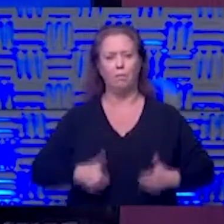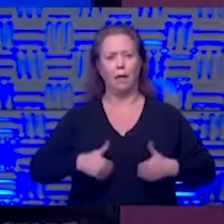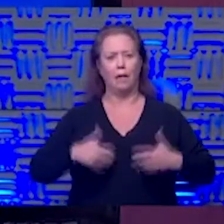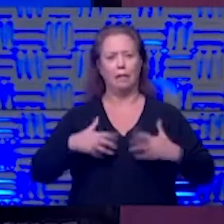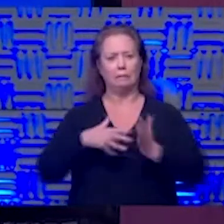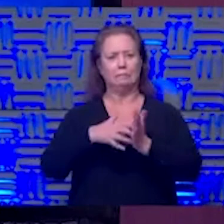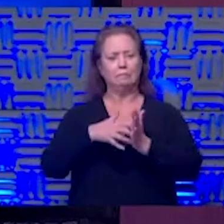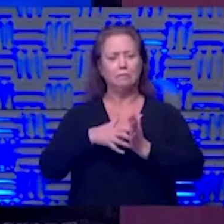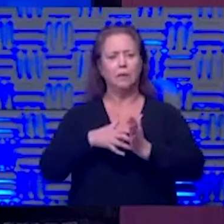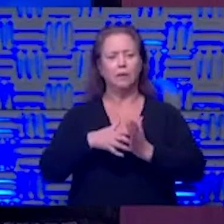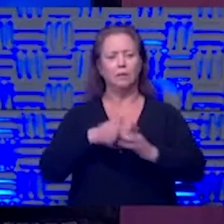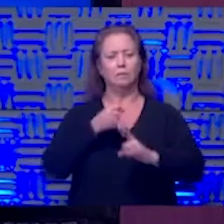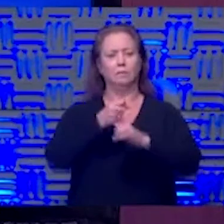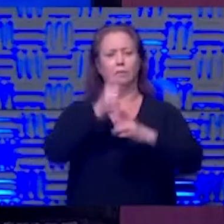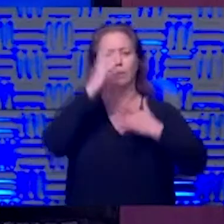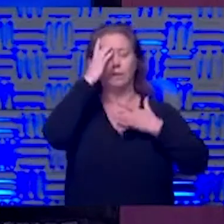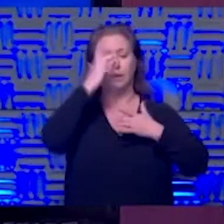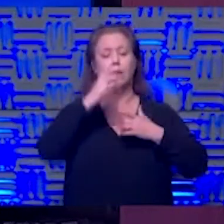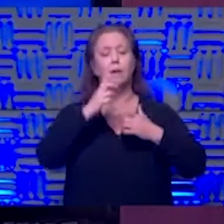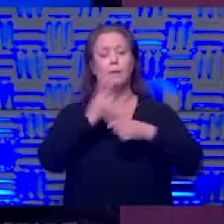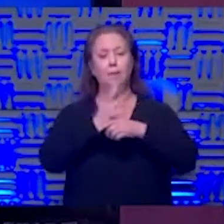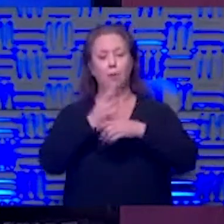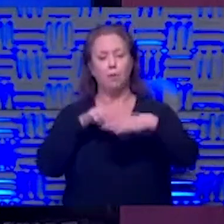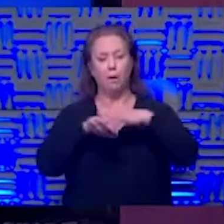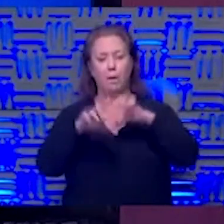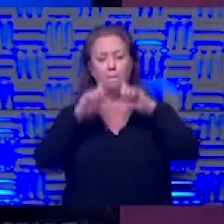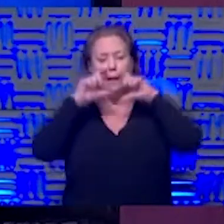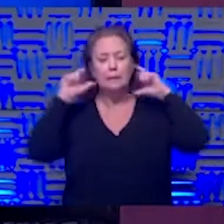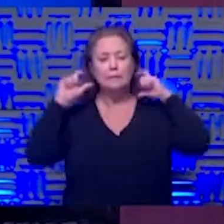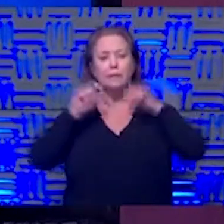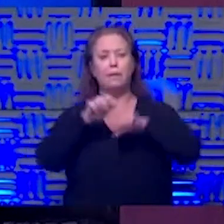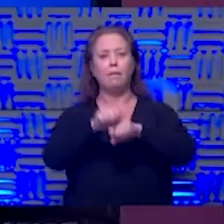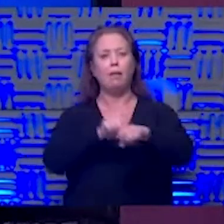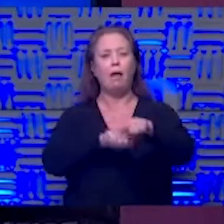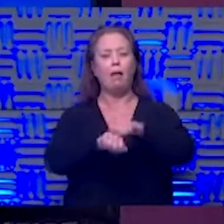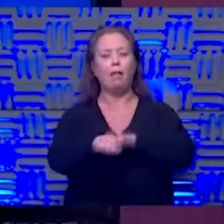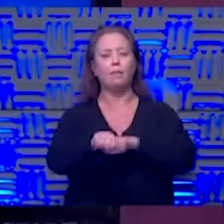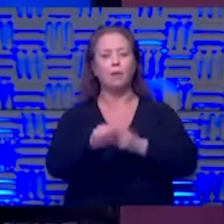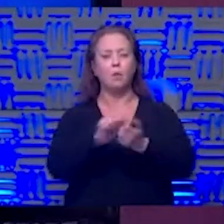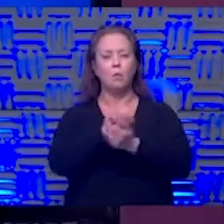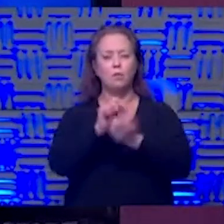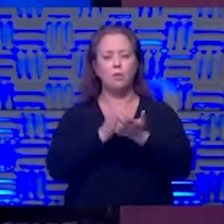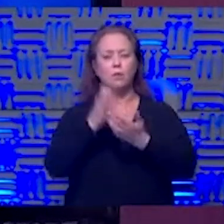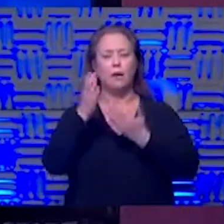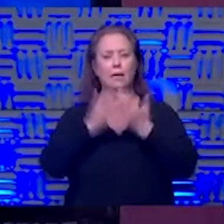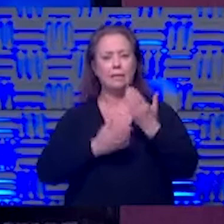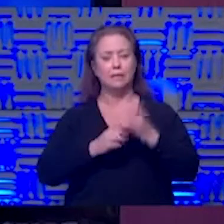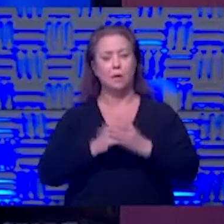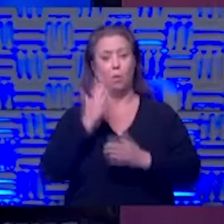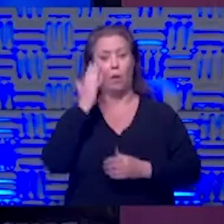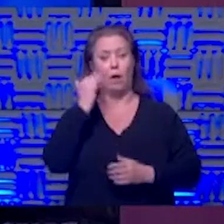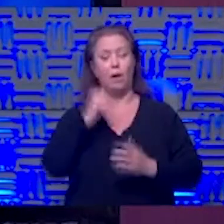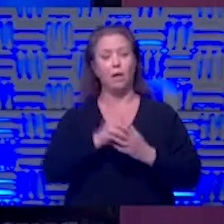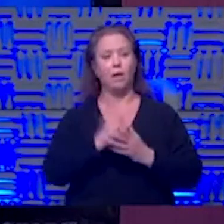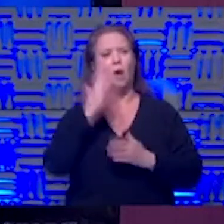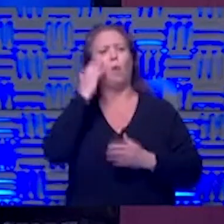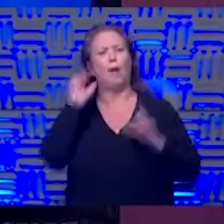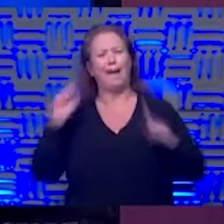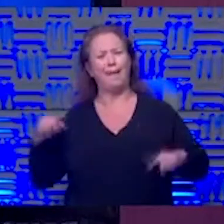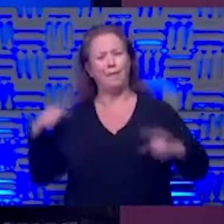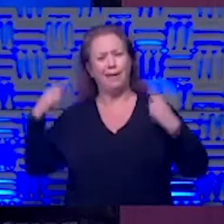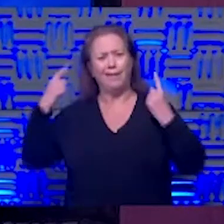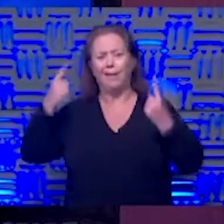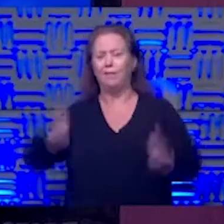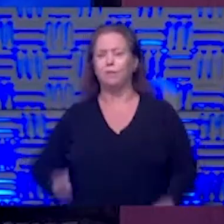illness people are going to come in they're going to a mask on they're going to have gloves on they're going to be washing their hands constantly and why do we do that and why have we done that for